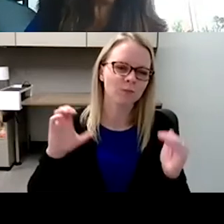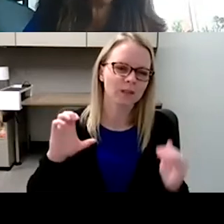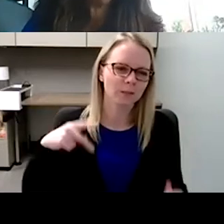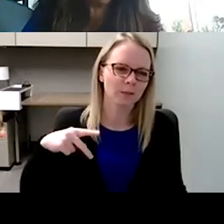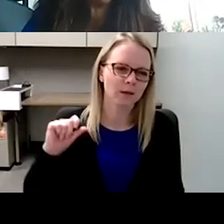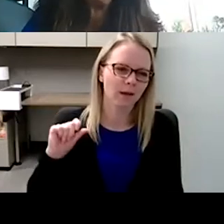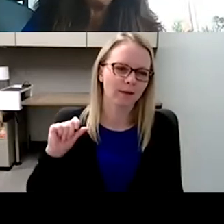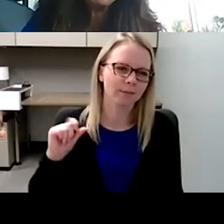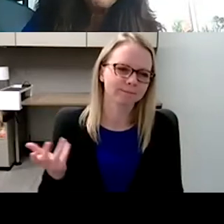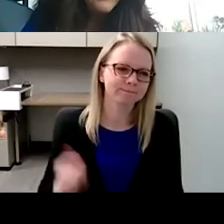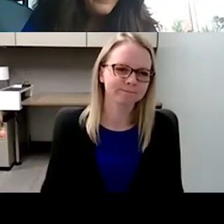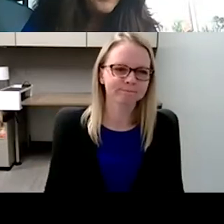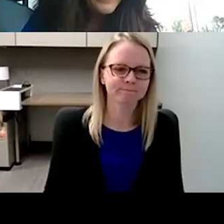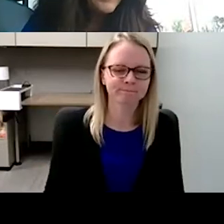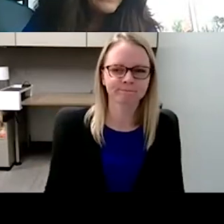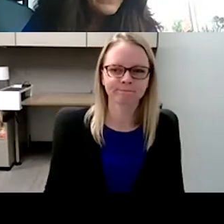portion.